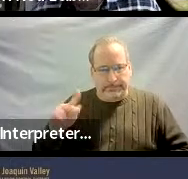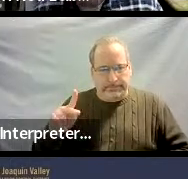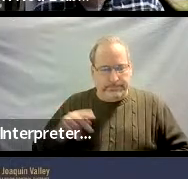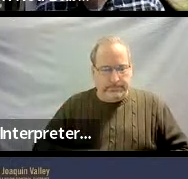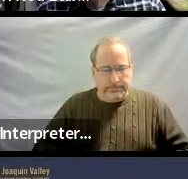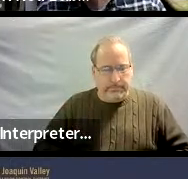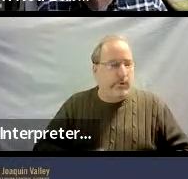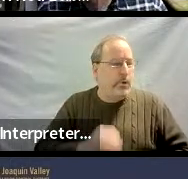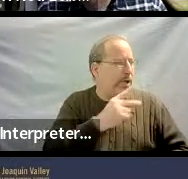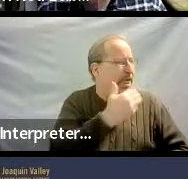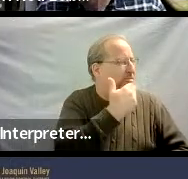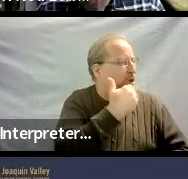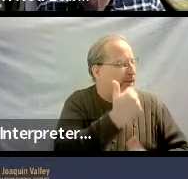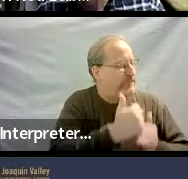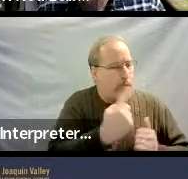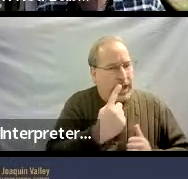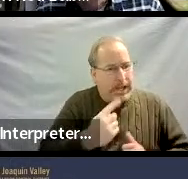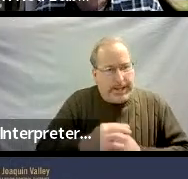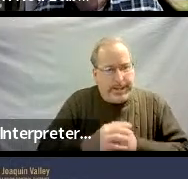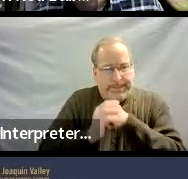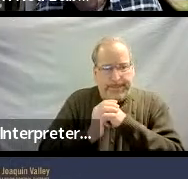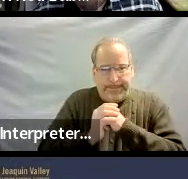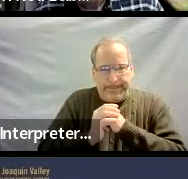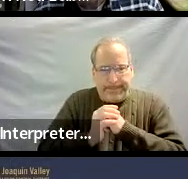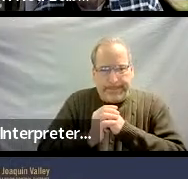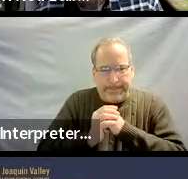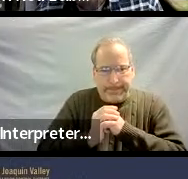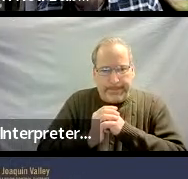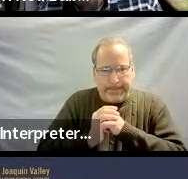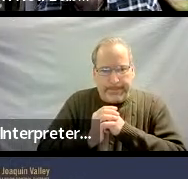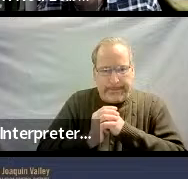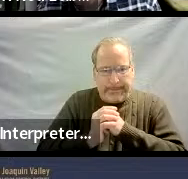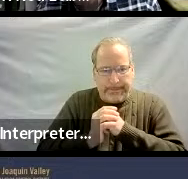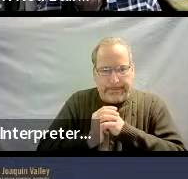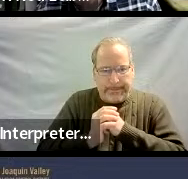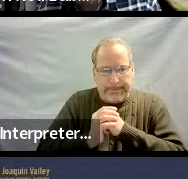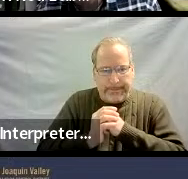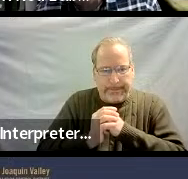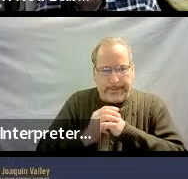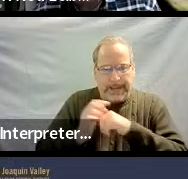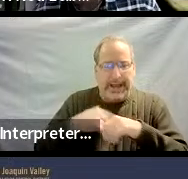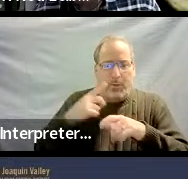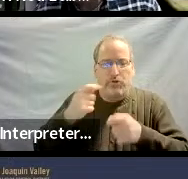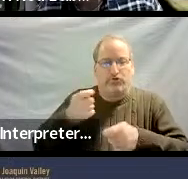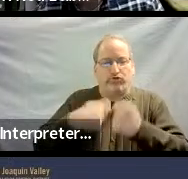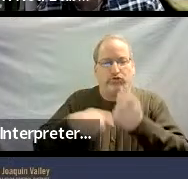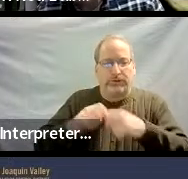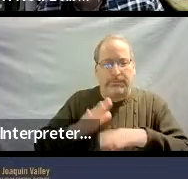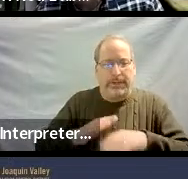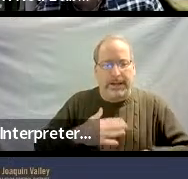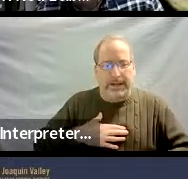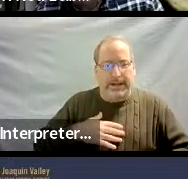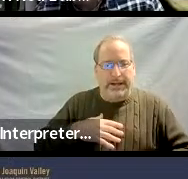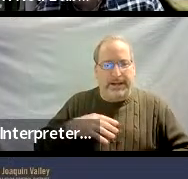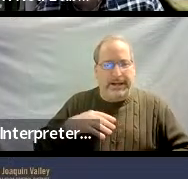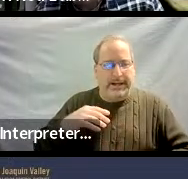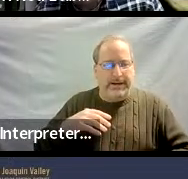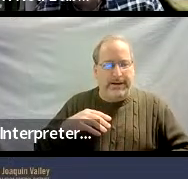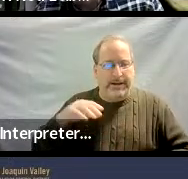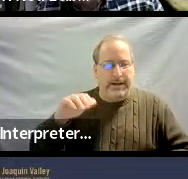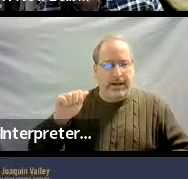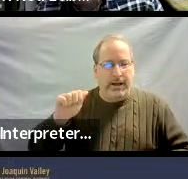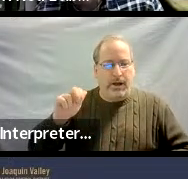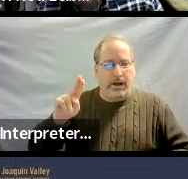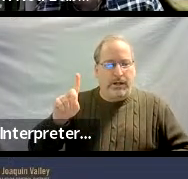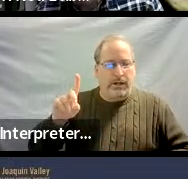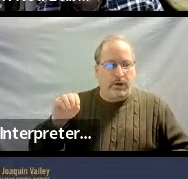All right, thanks everyone. I've heard there's static on my audio, so I will switch my audio channel very briefly. But first,